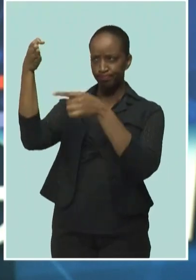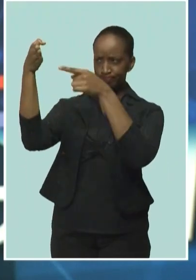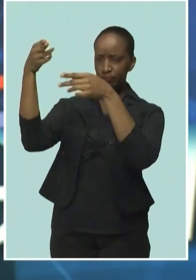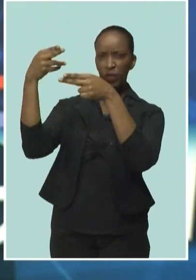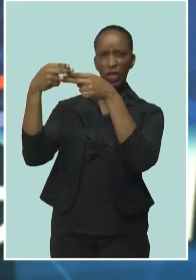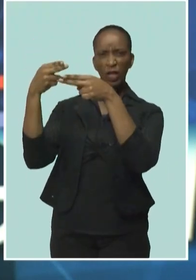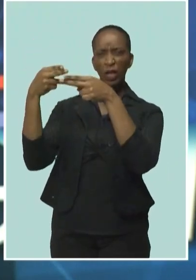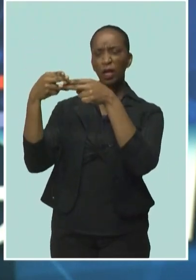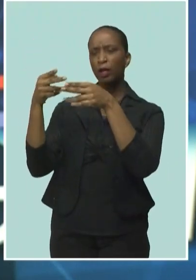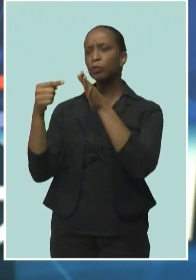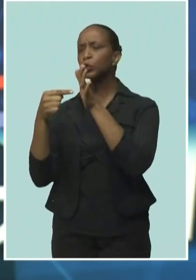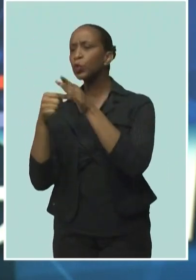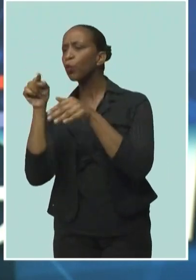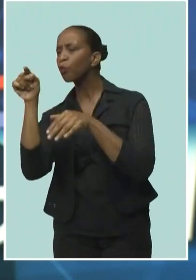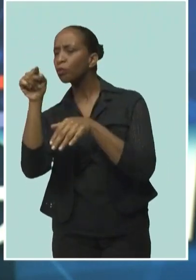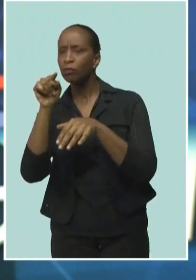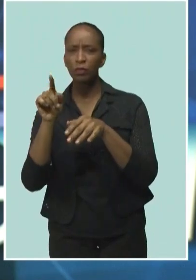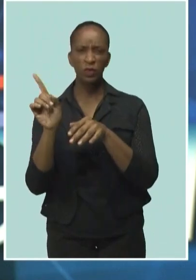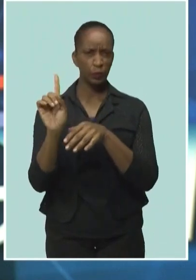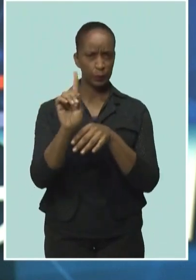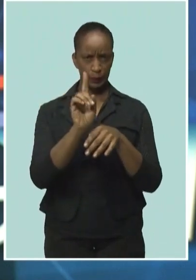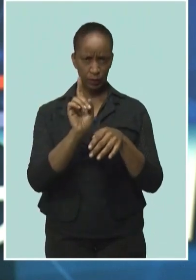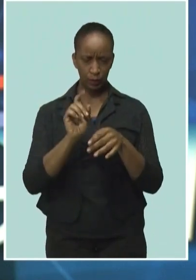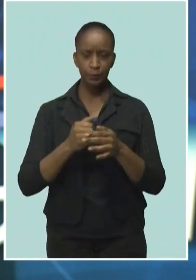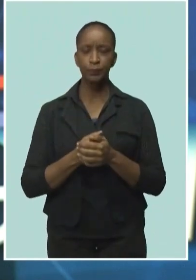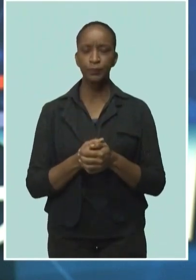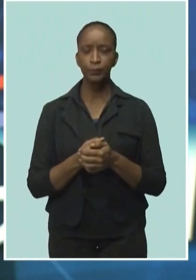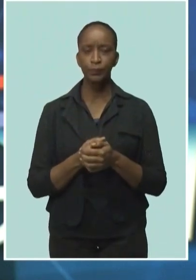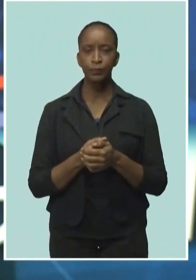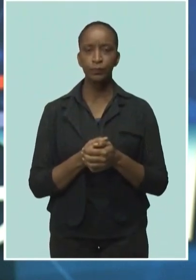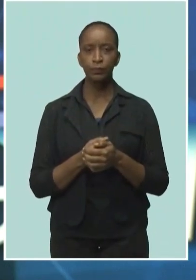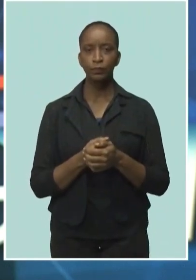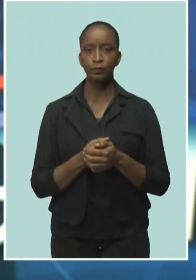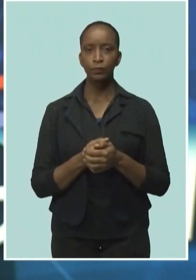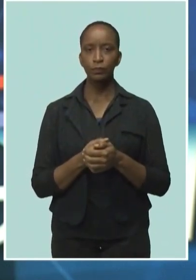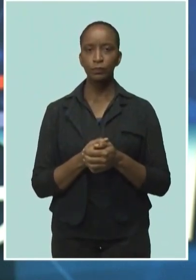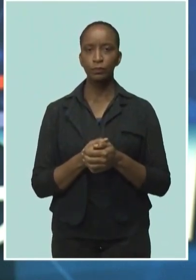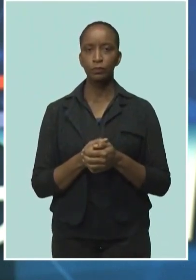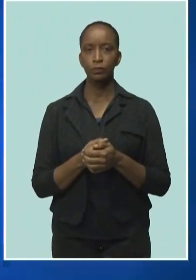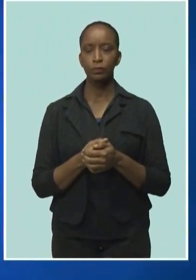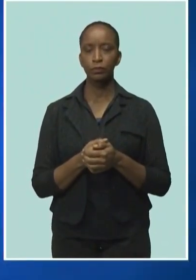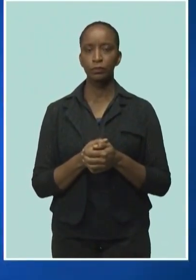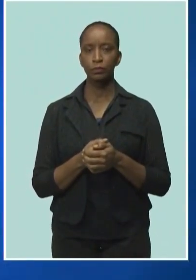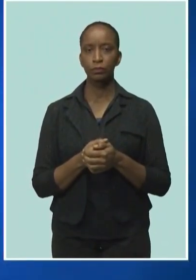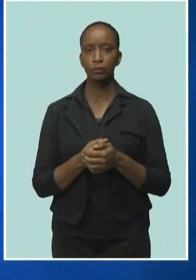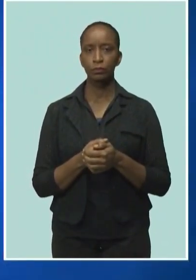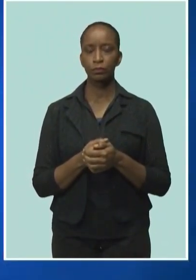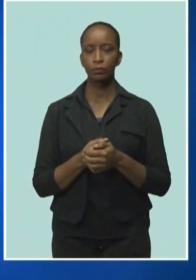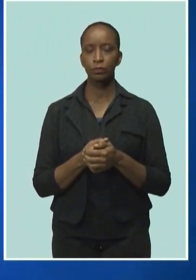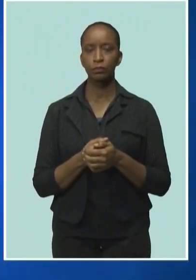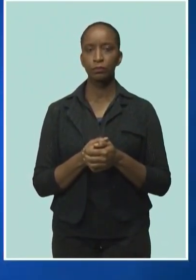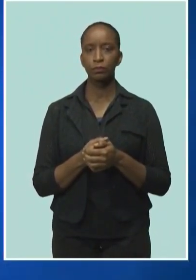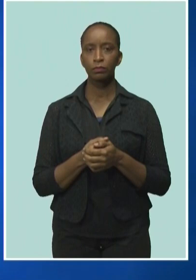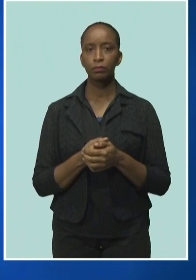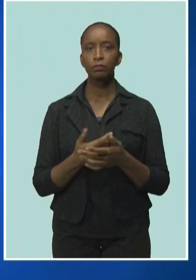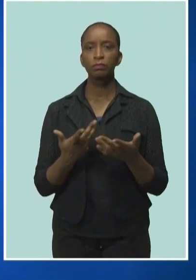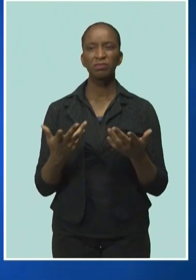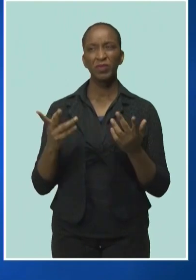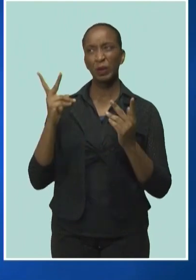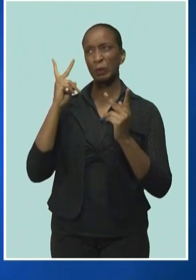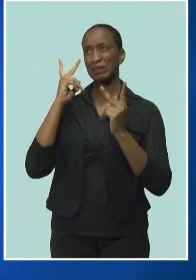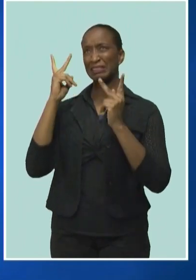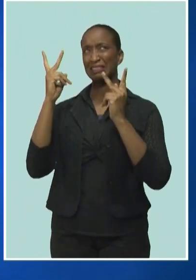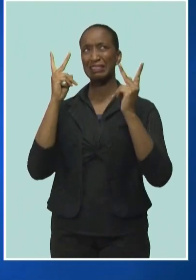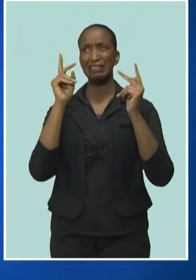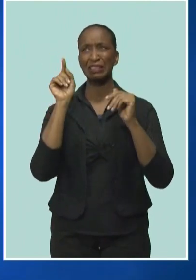her contribution to the debate on the Road Traffic Amendment Bill in the Upper House. Not only is it unsightly,